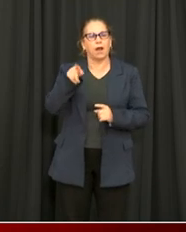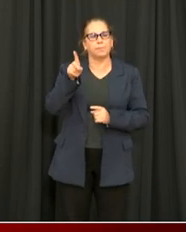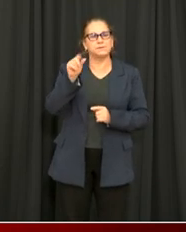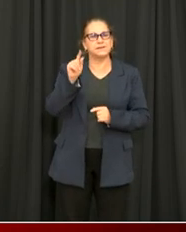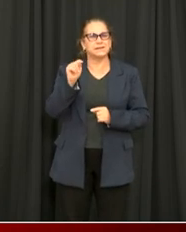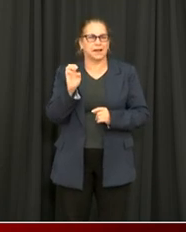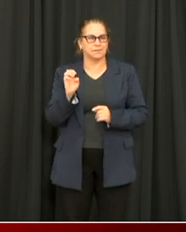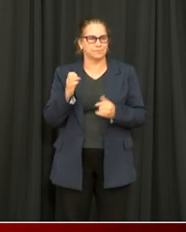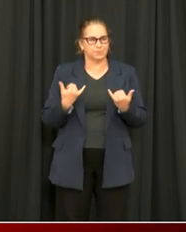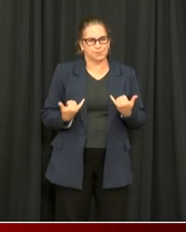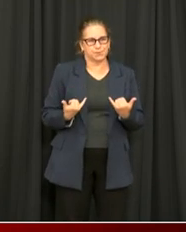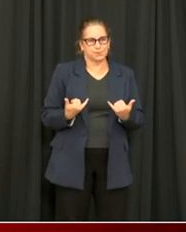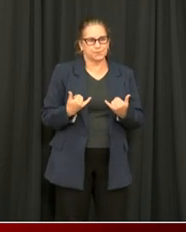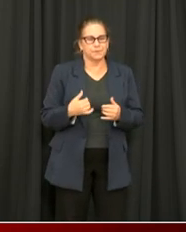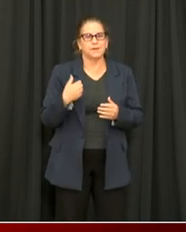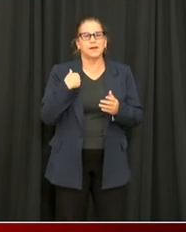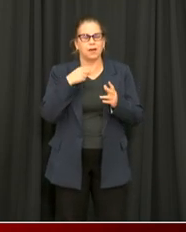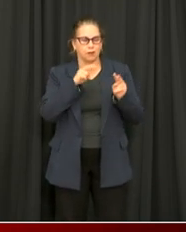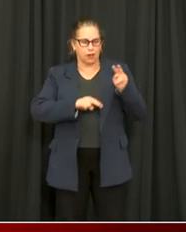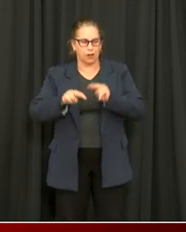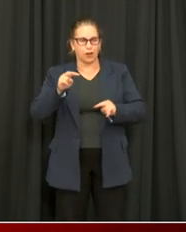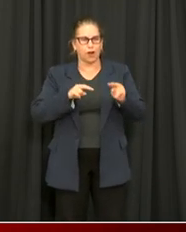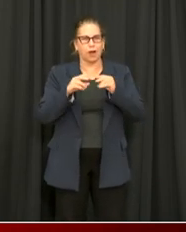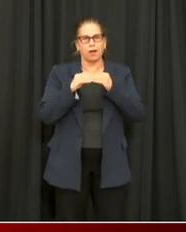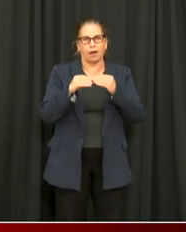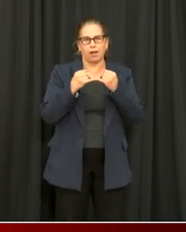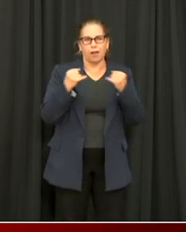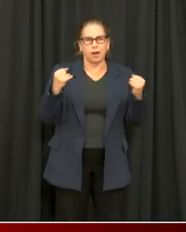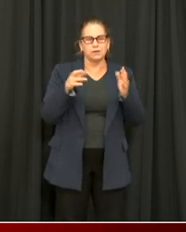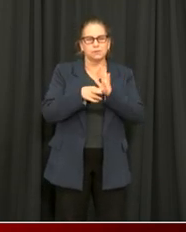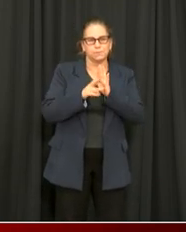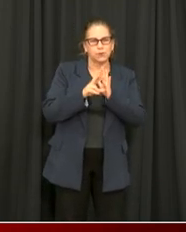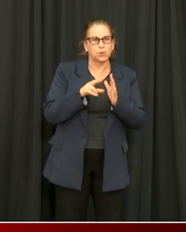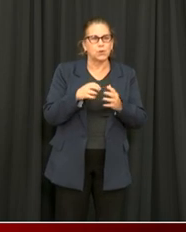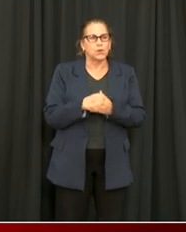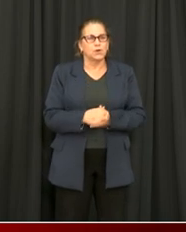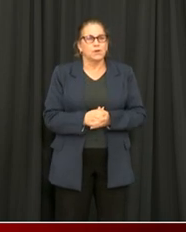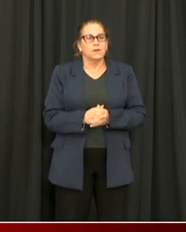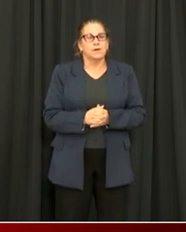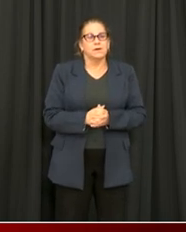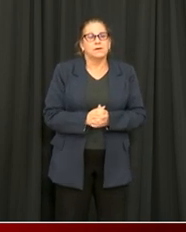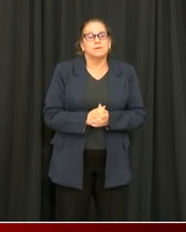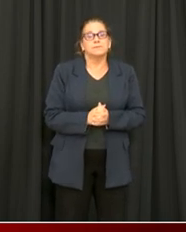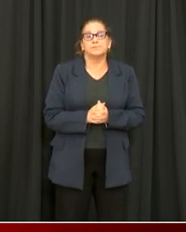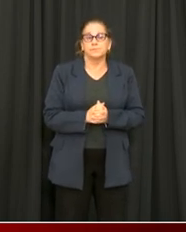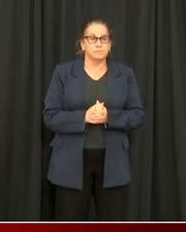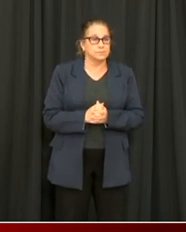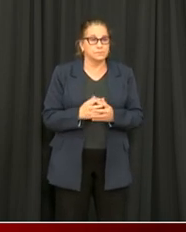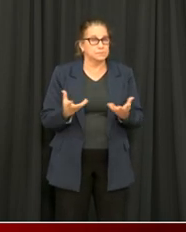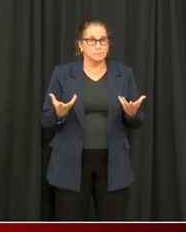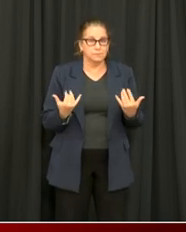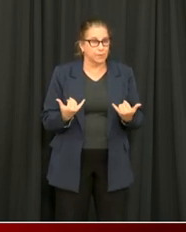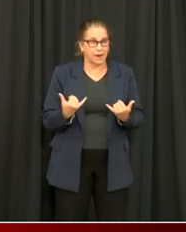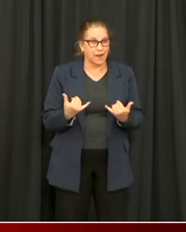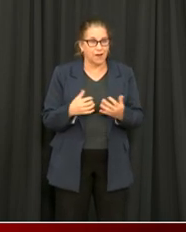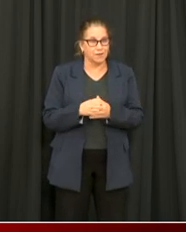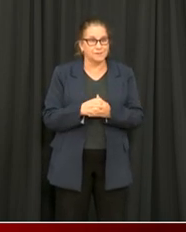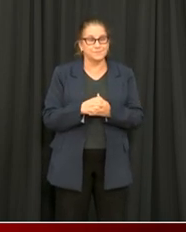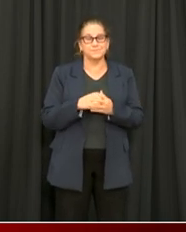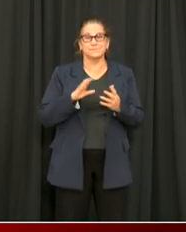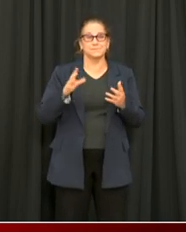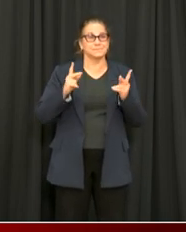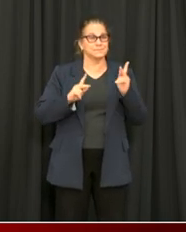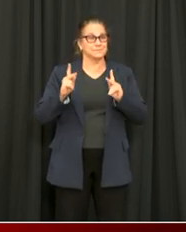the guidelines and the guidance that we will make available so our community